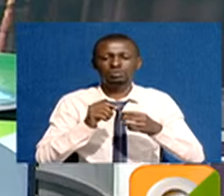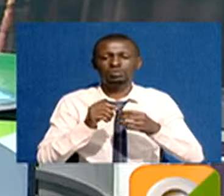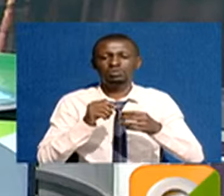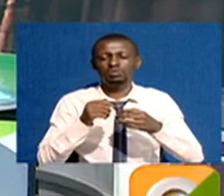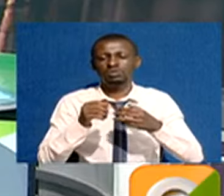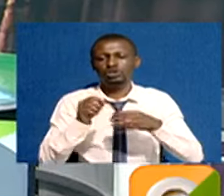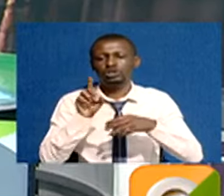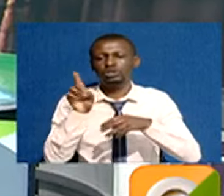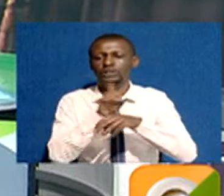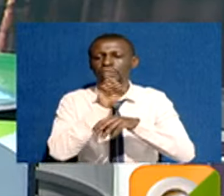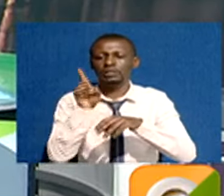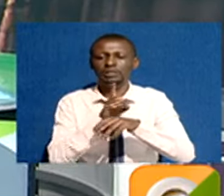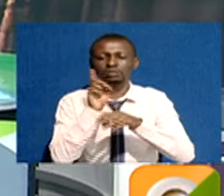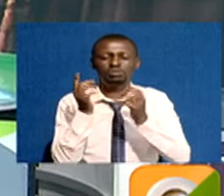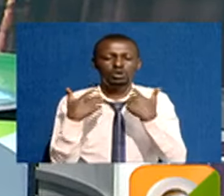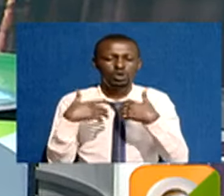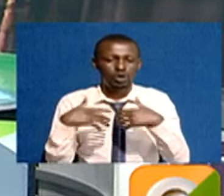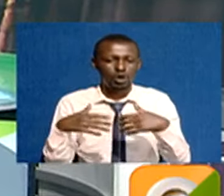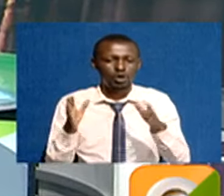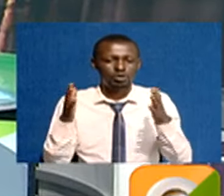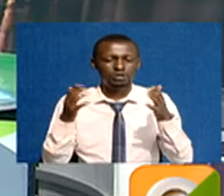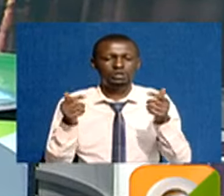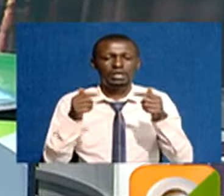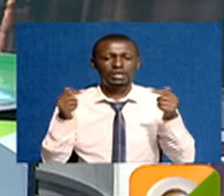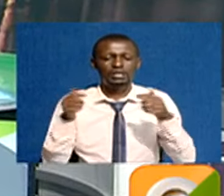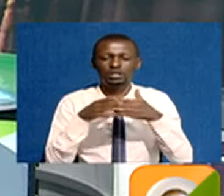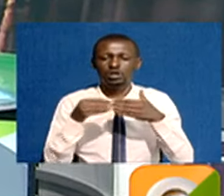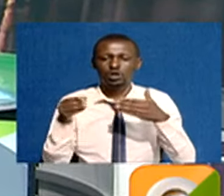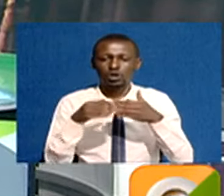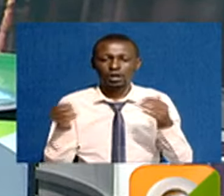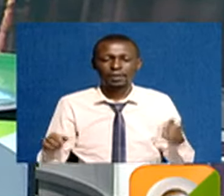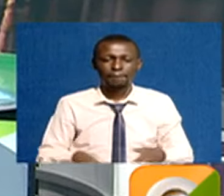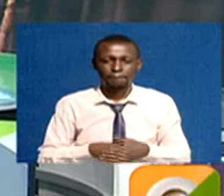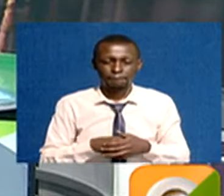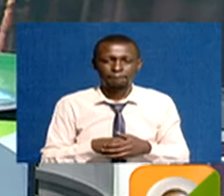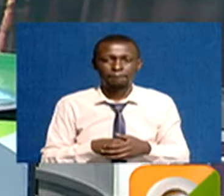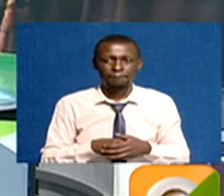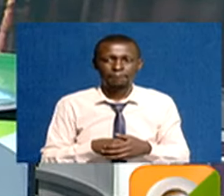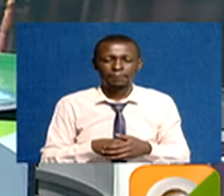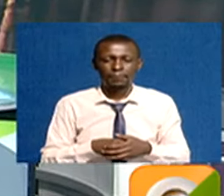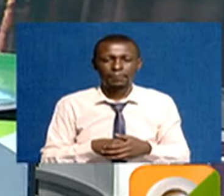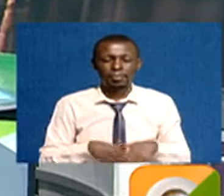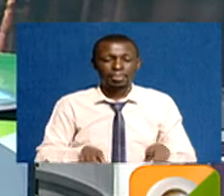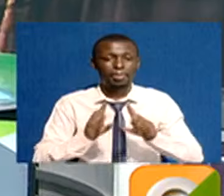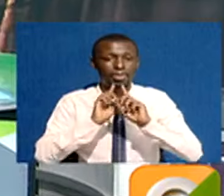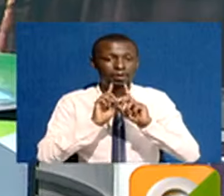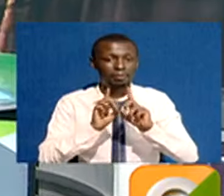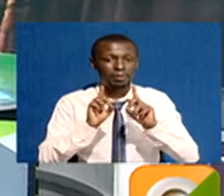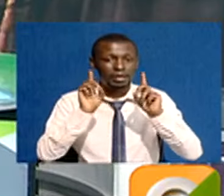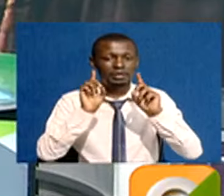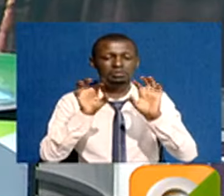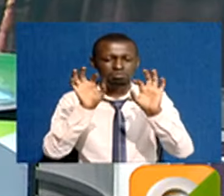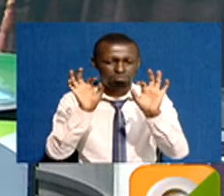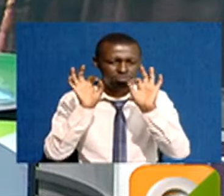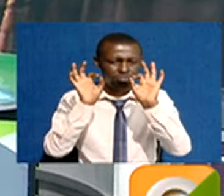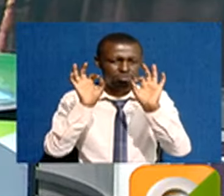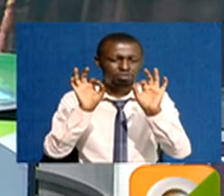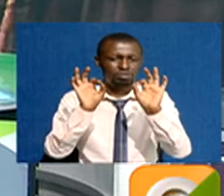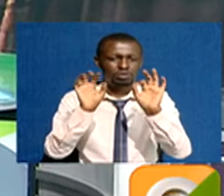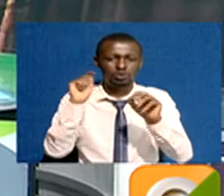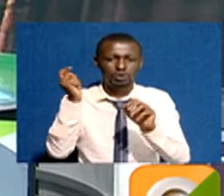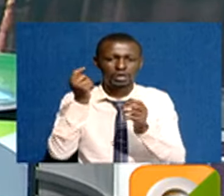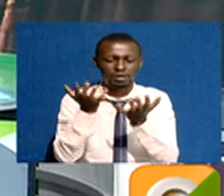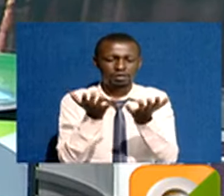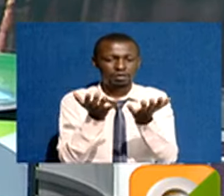Kenyan shilling lose against the US dollar and major international currencies. The telco, however, registered strong performance of the Kenya